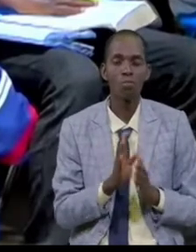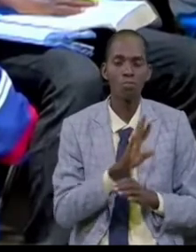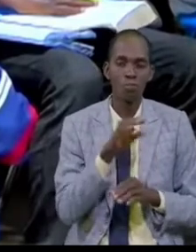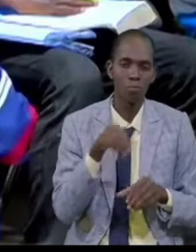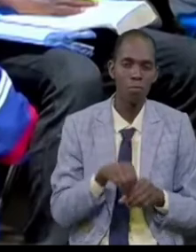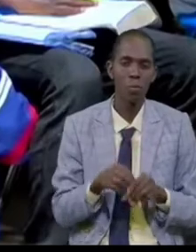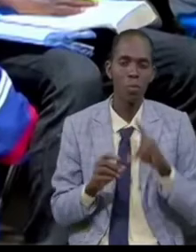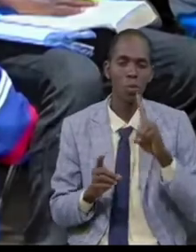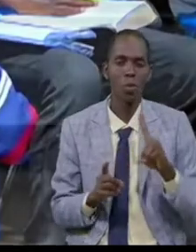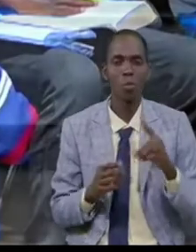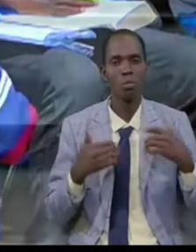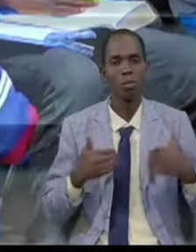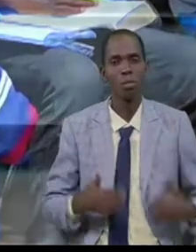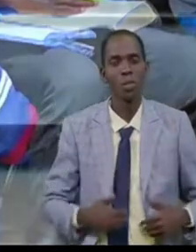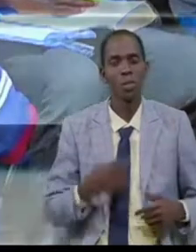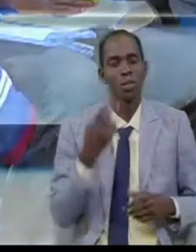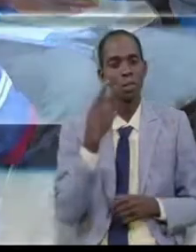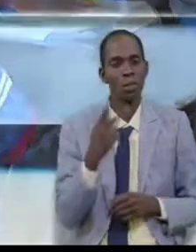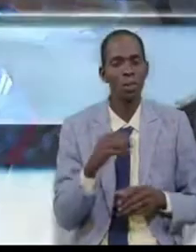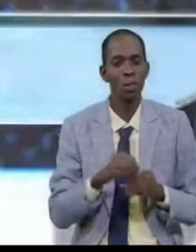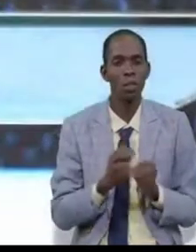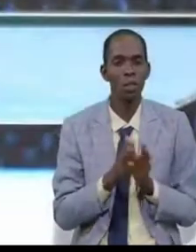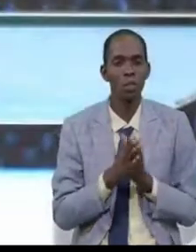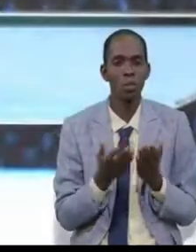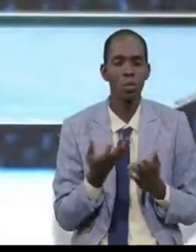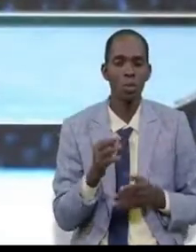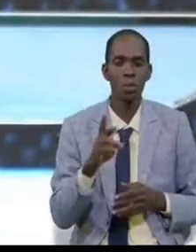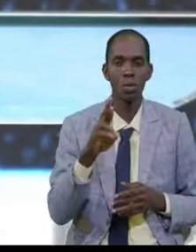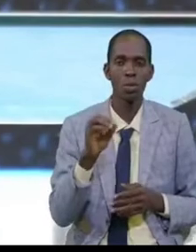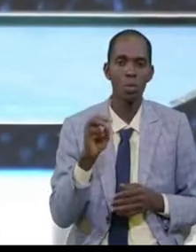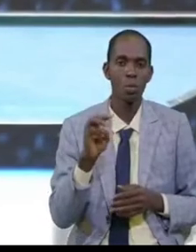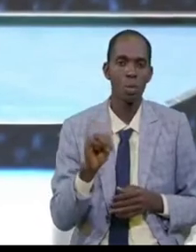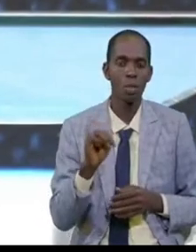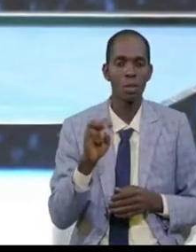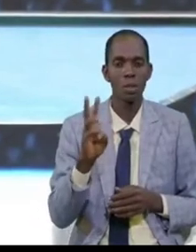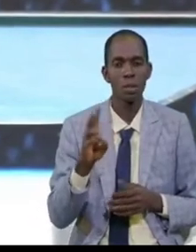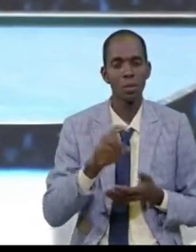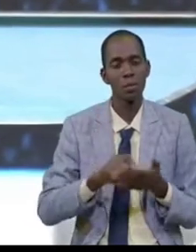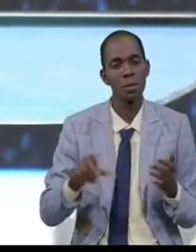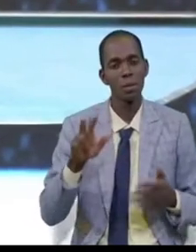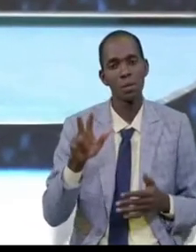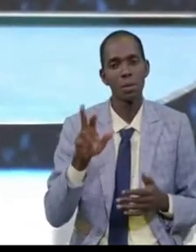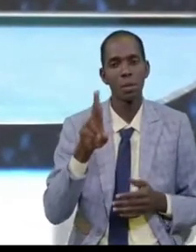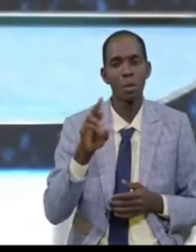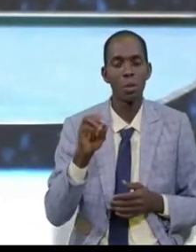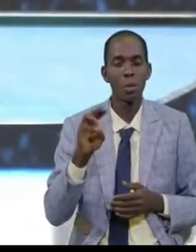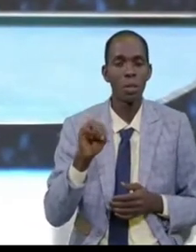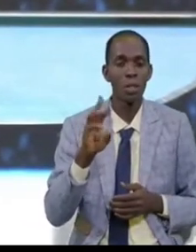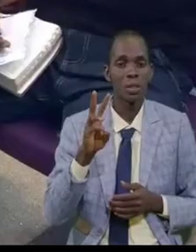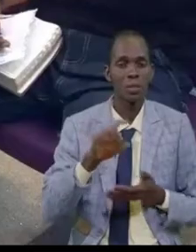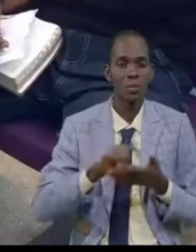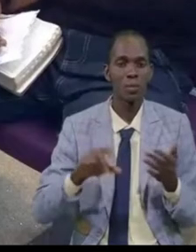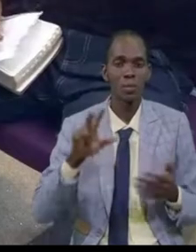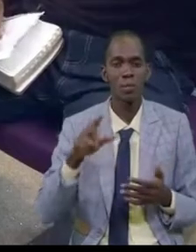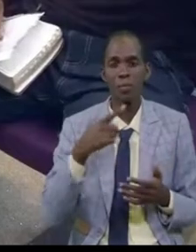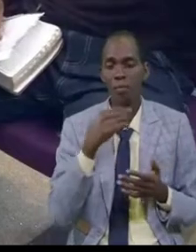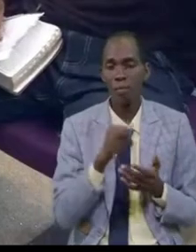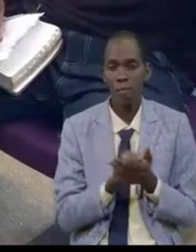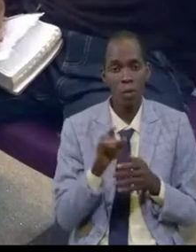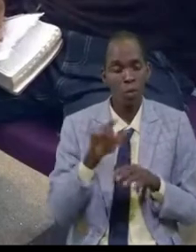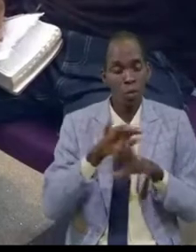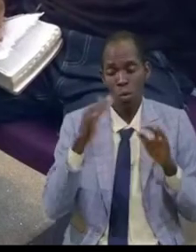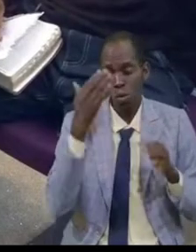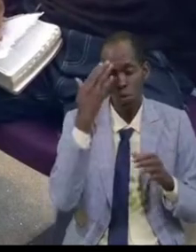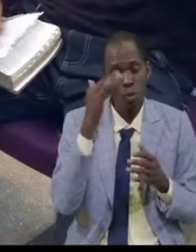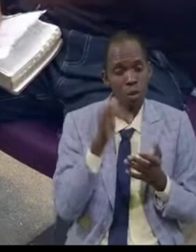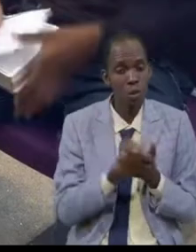one body. Look at Romans chapter 6, reading from verse 3. In Romans chapter 6, verse 3, know ye not